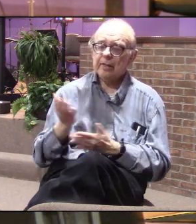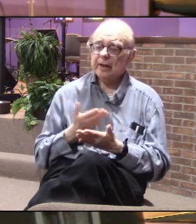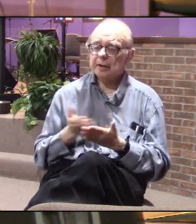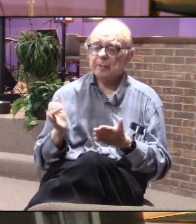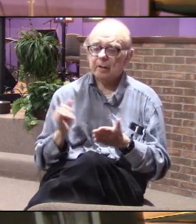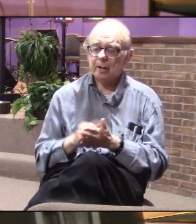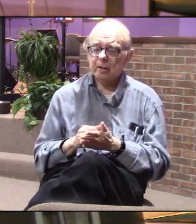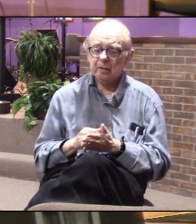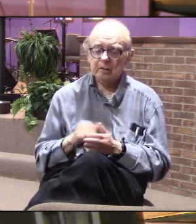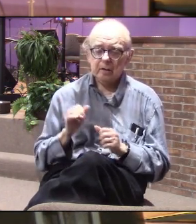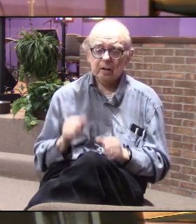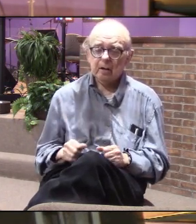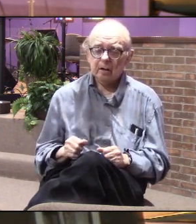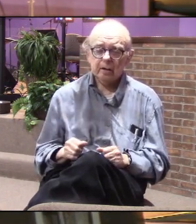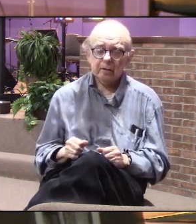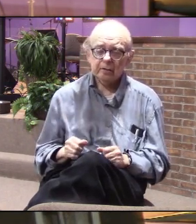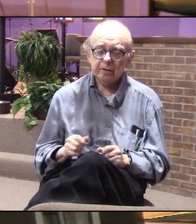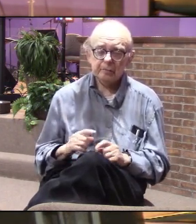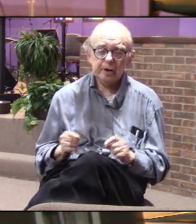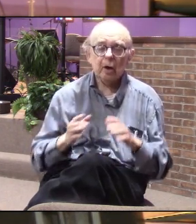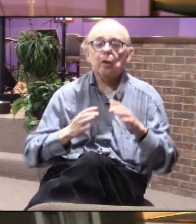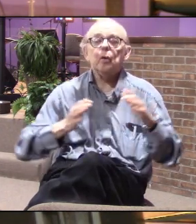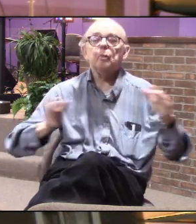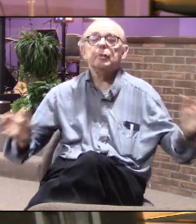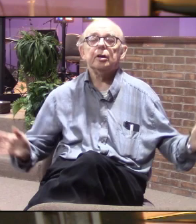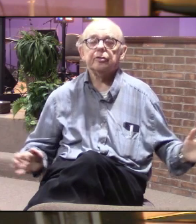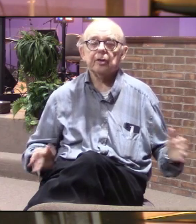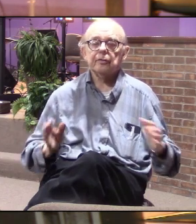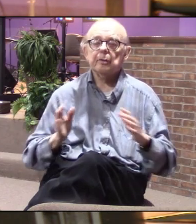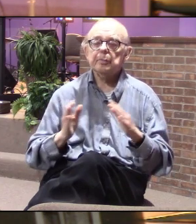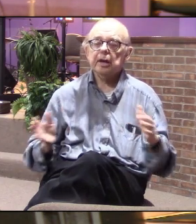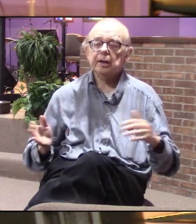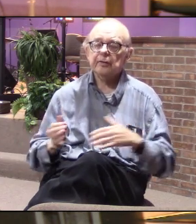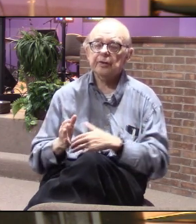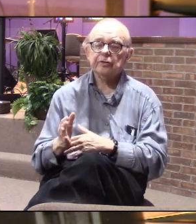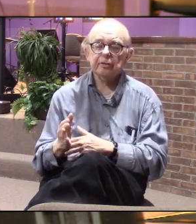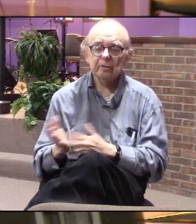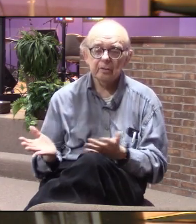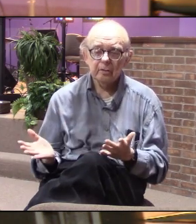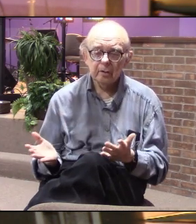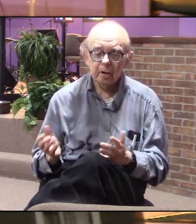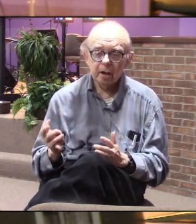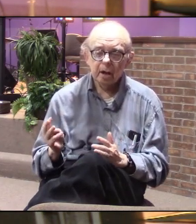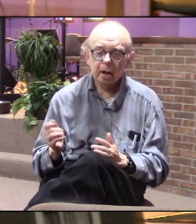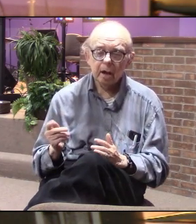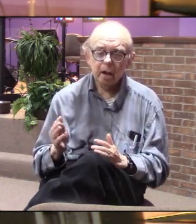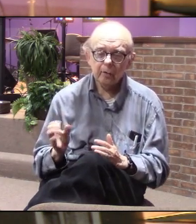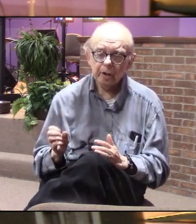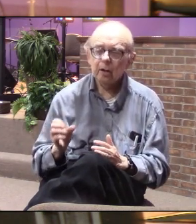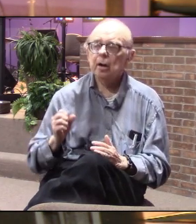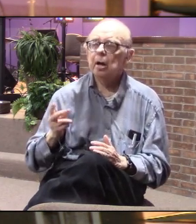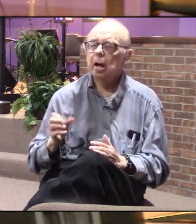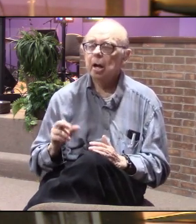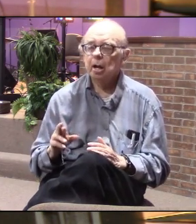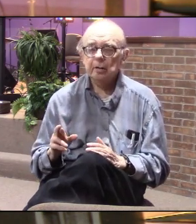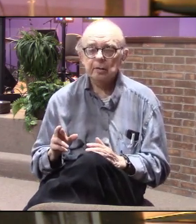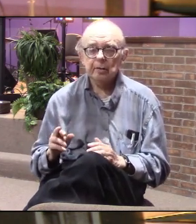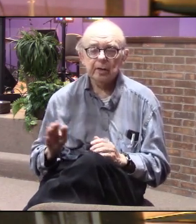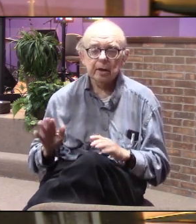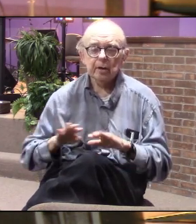is, it could have been a whole bunch of big fishes because whale sharks swim